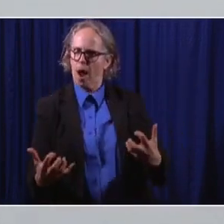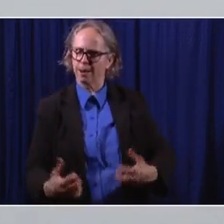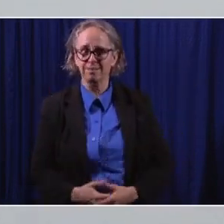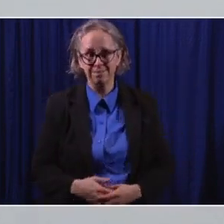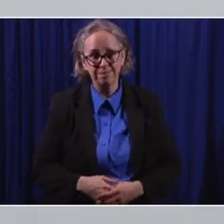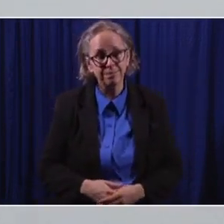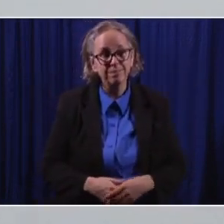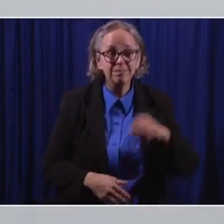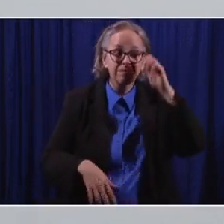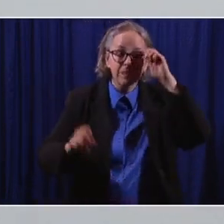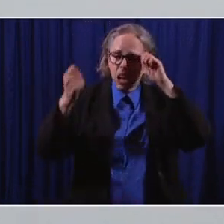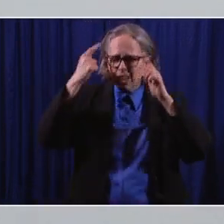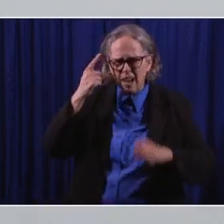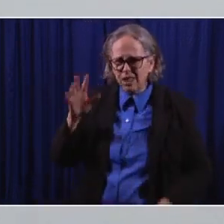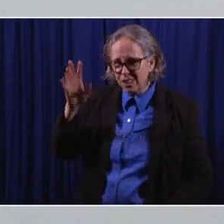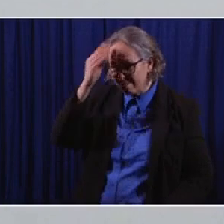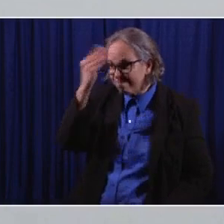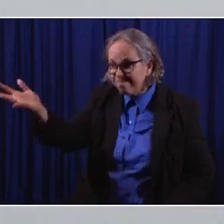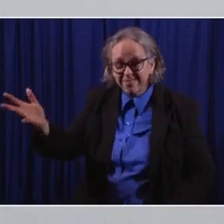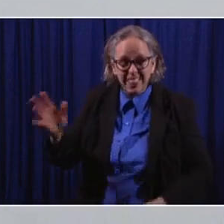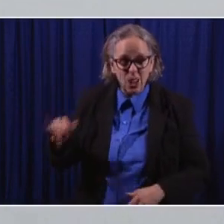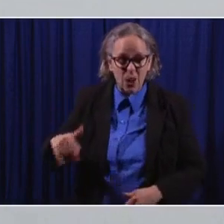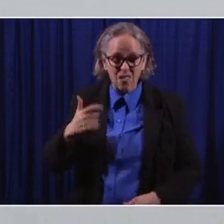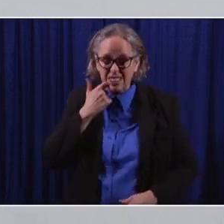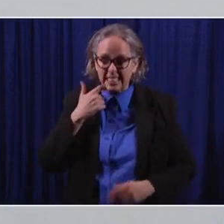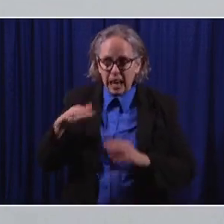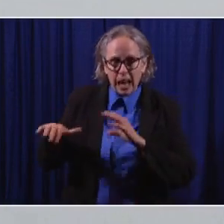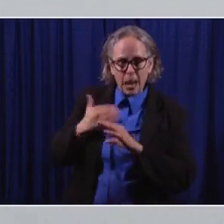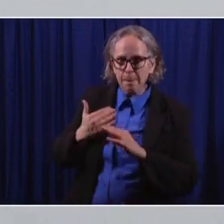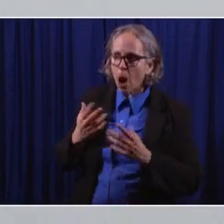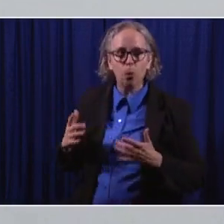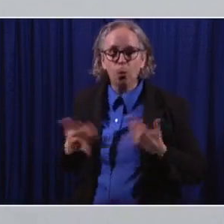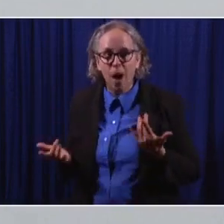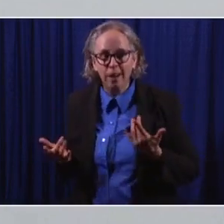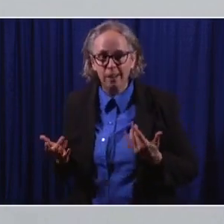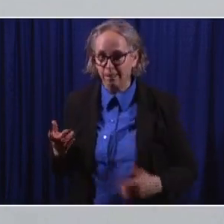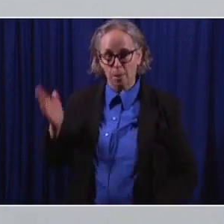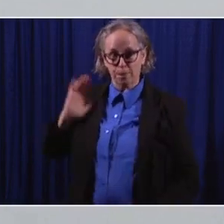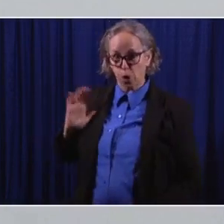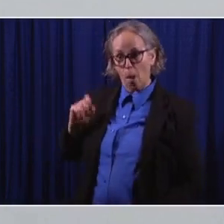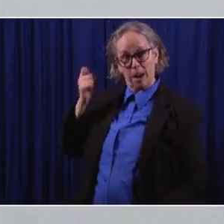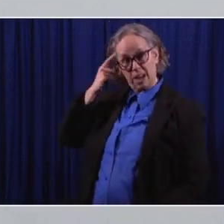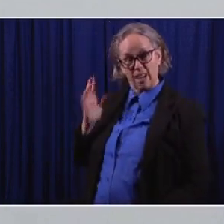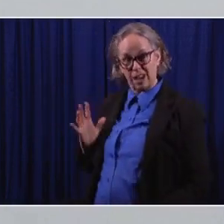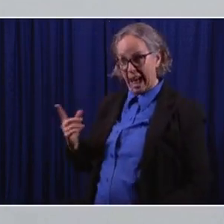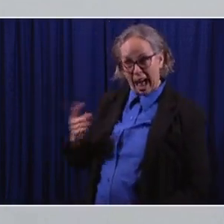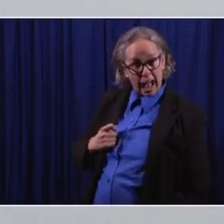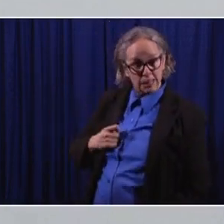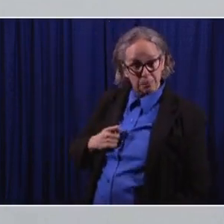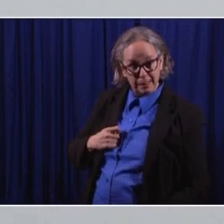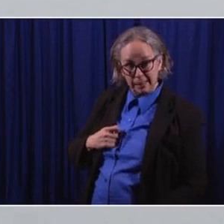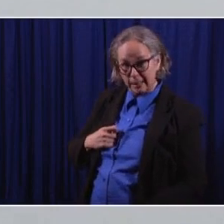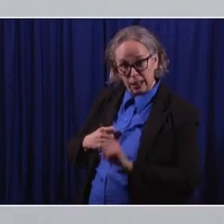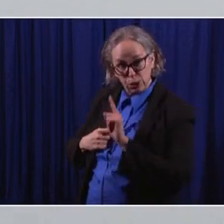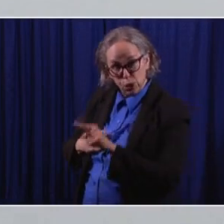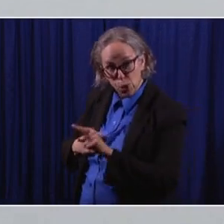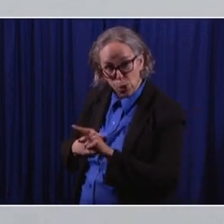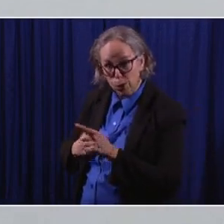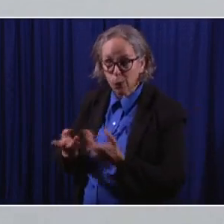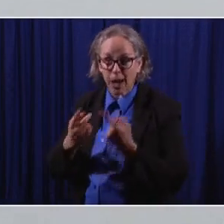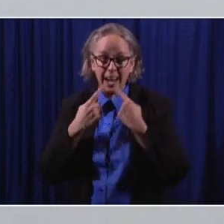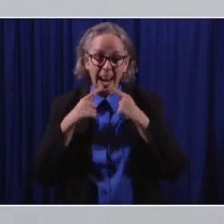former academic advisor and a former governor this week to ask you and me to make an announcement about FAFSA.